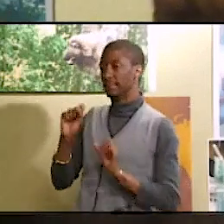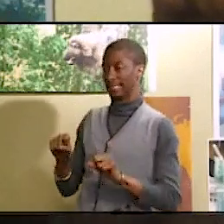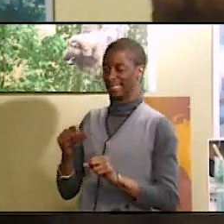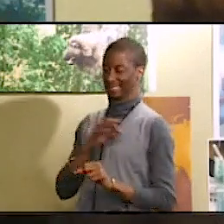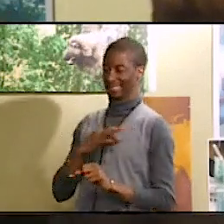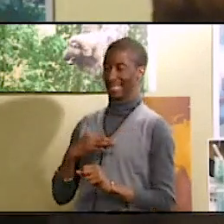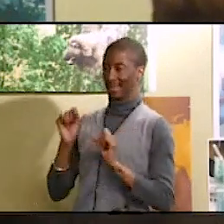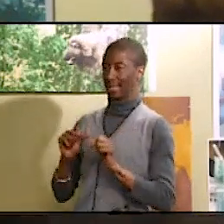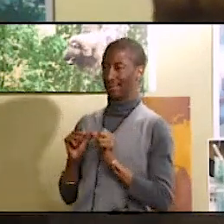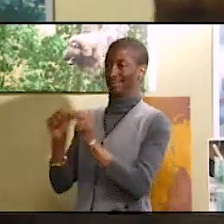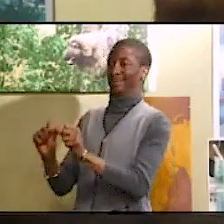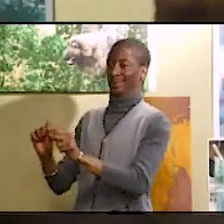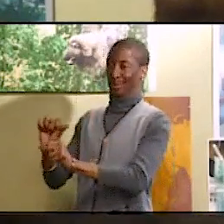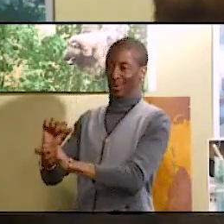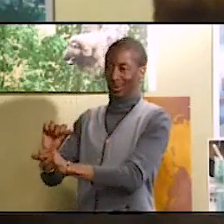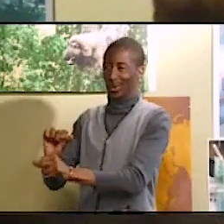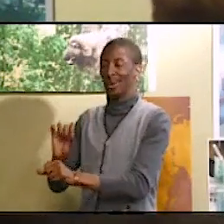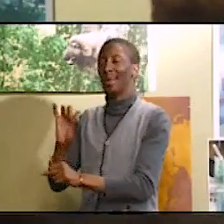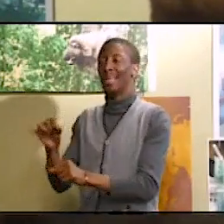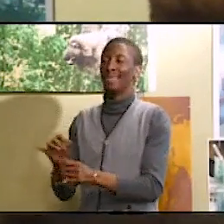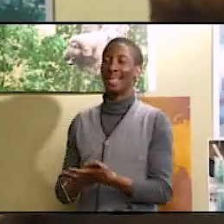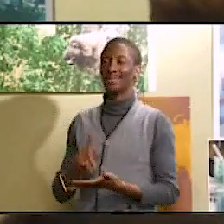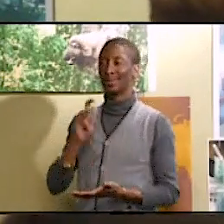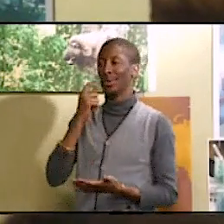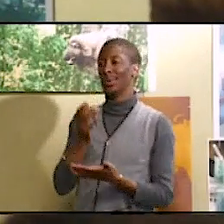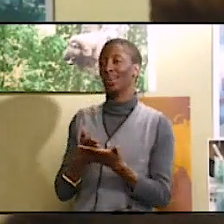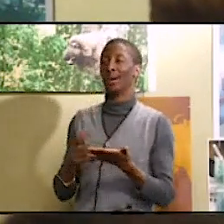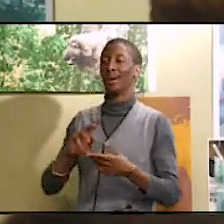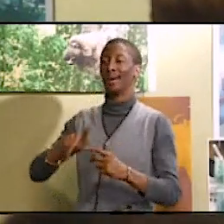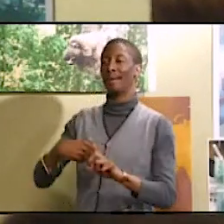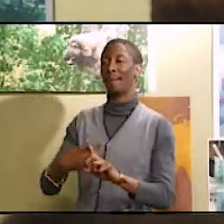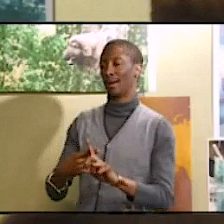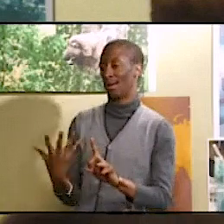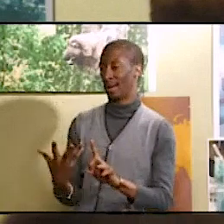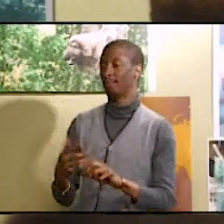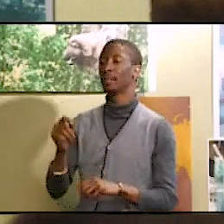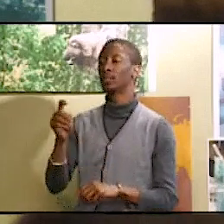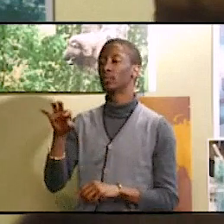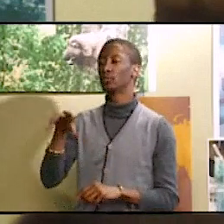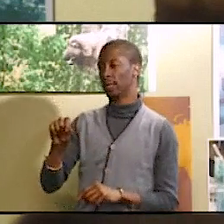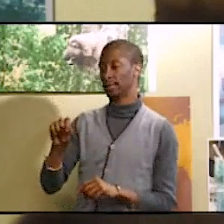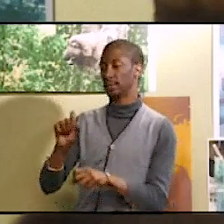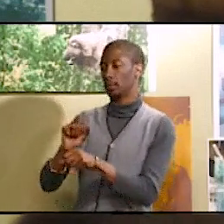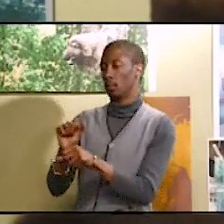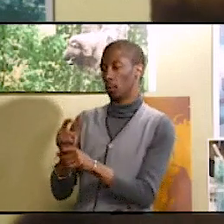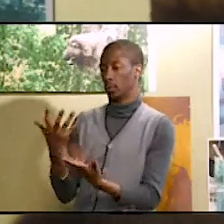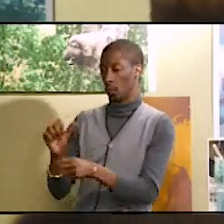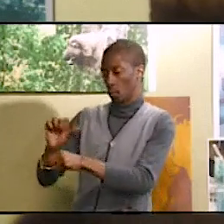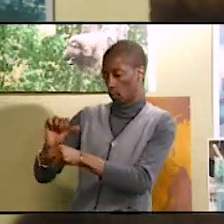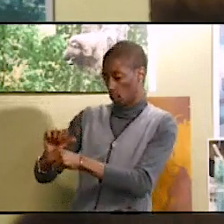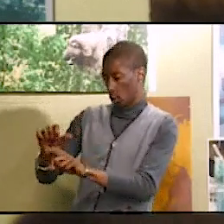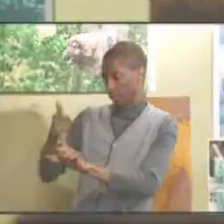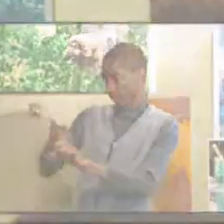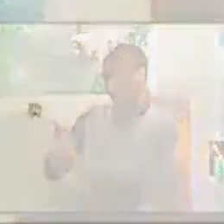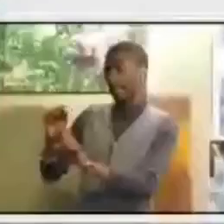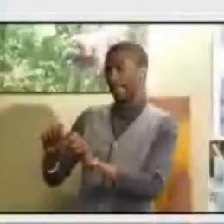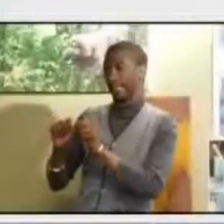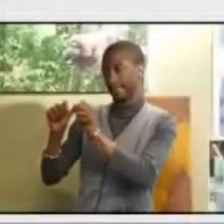that's part of the nice part about having trust employees. The work can go on.